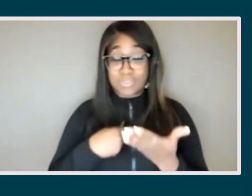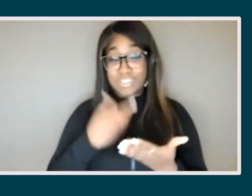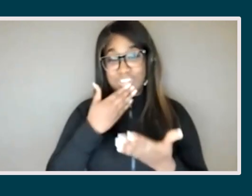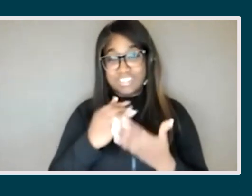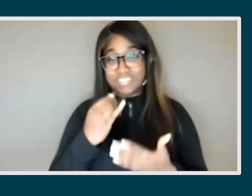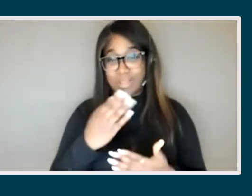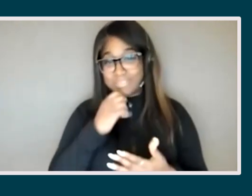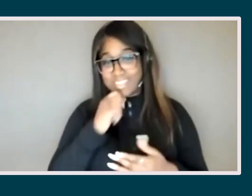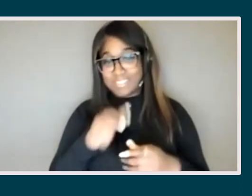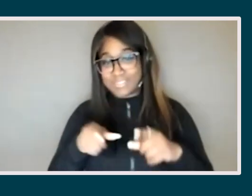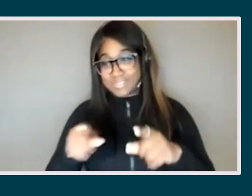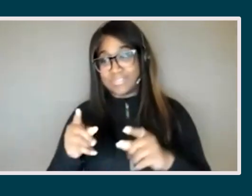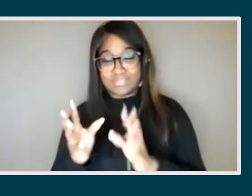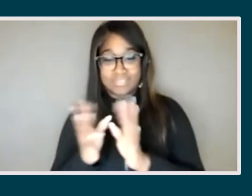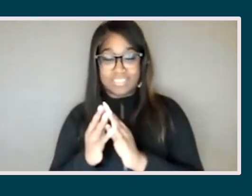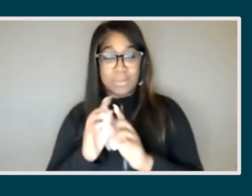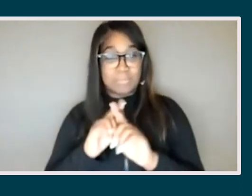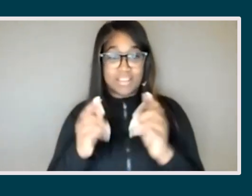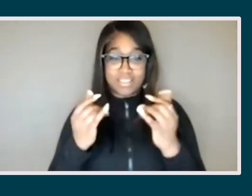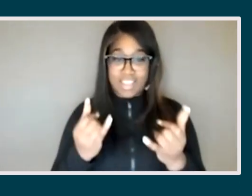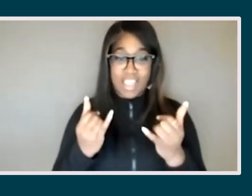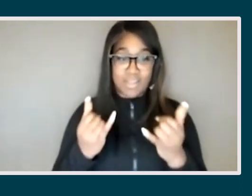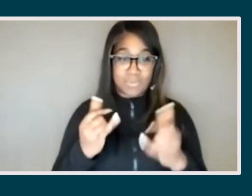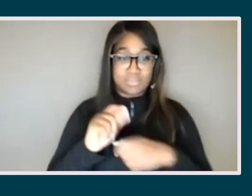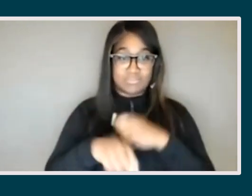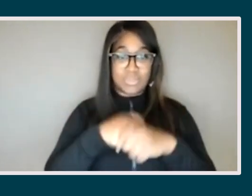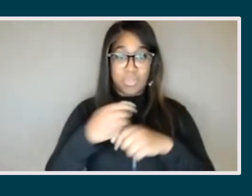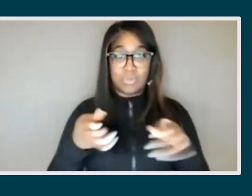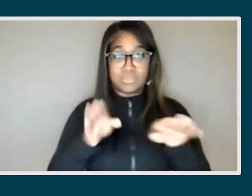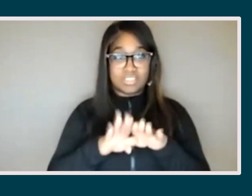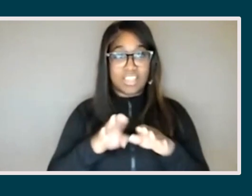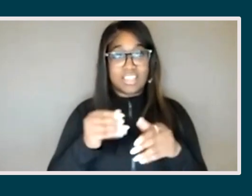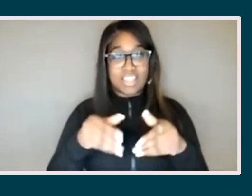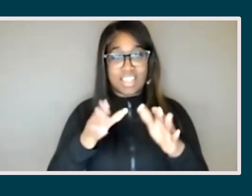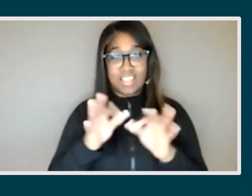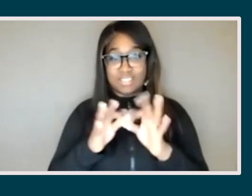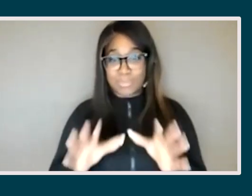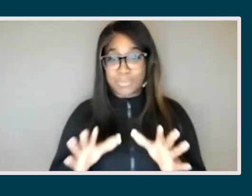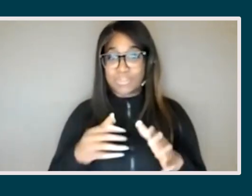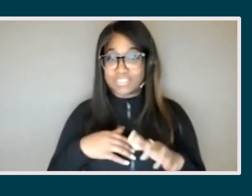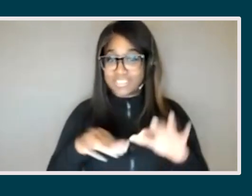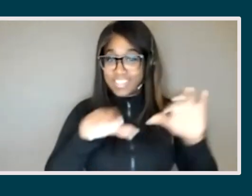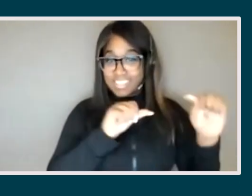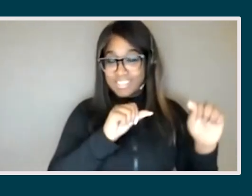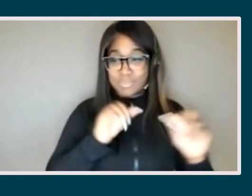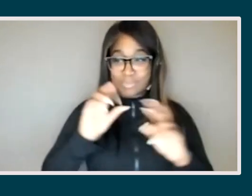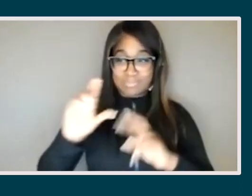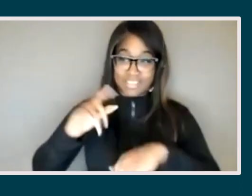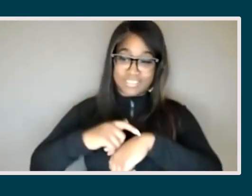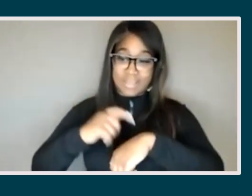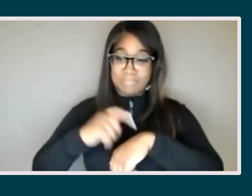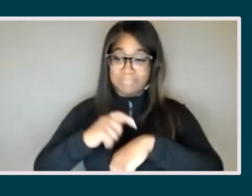this. But let's at least close out the recording and let our interpreters head out to be respectful of their time.